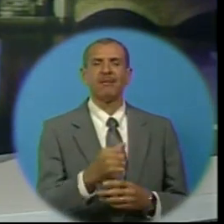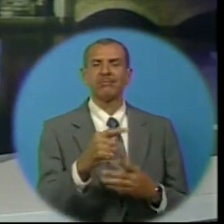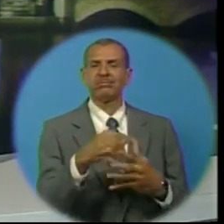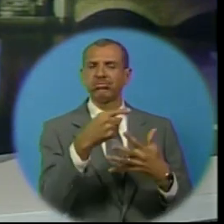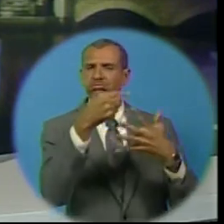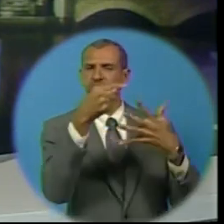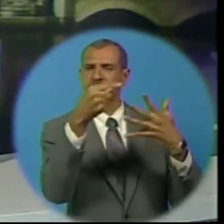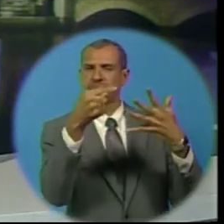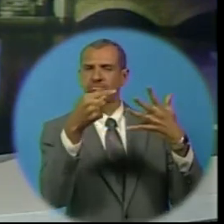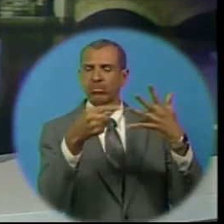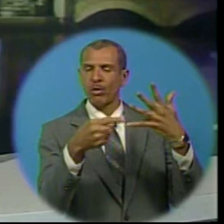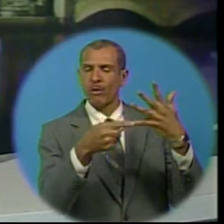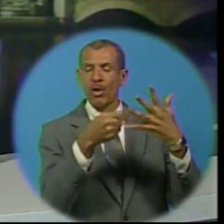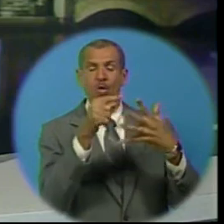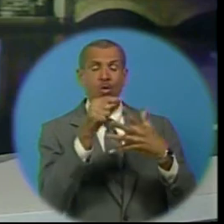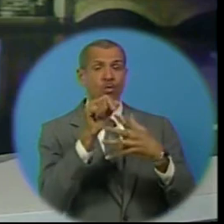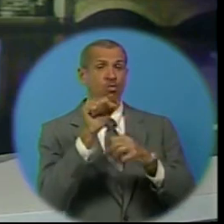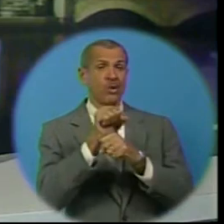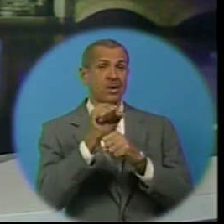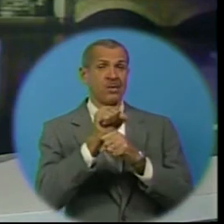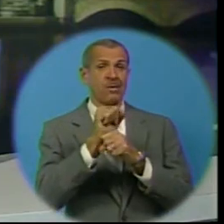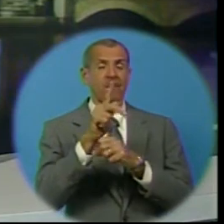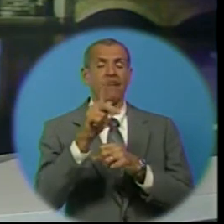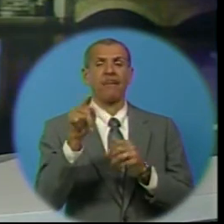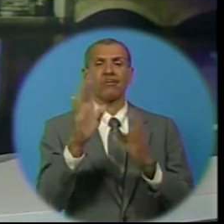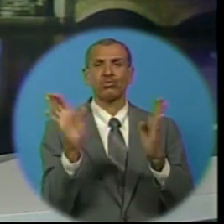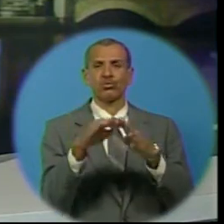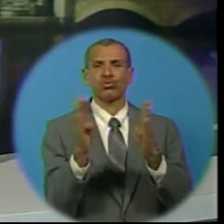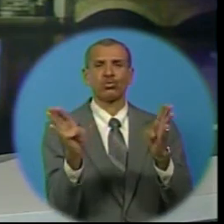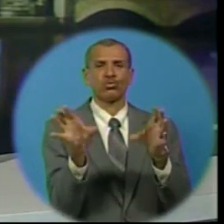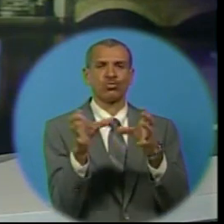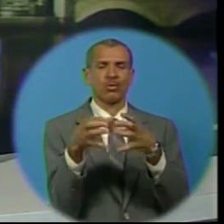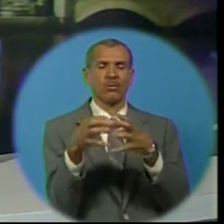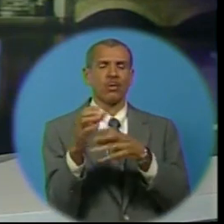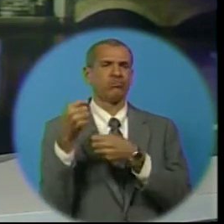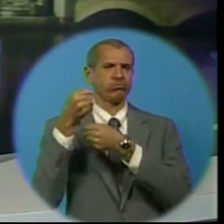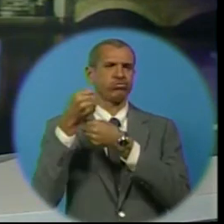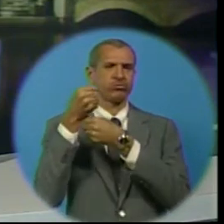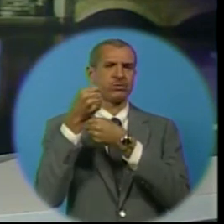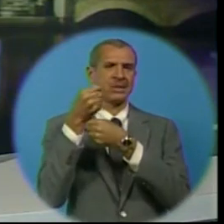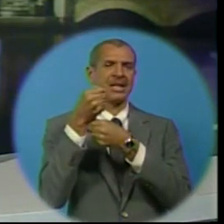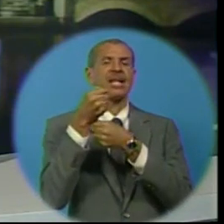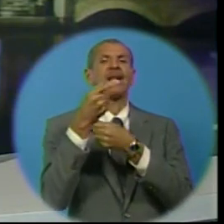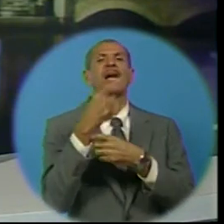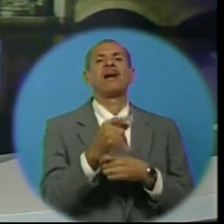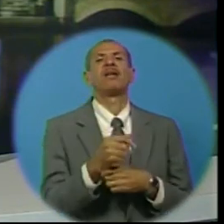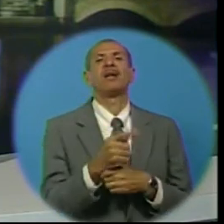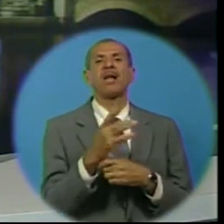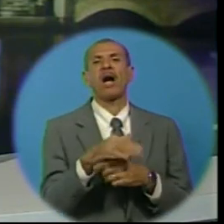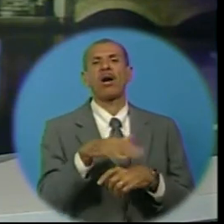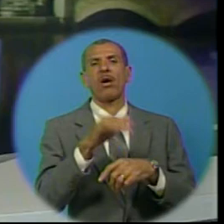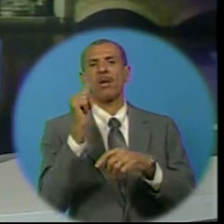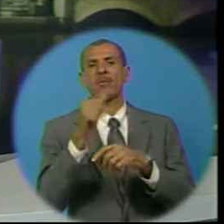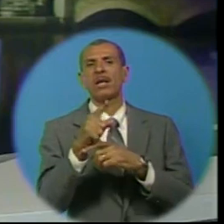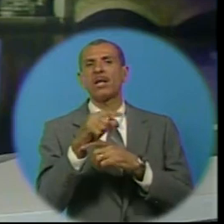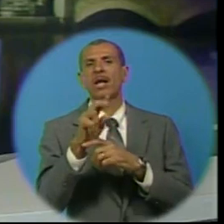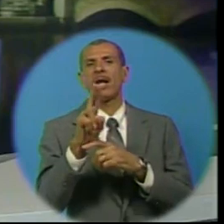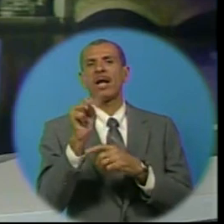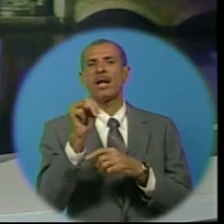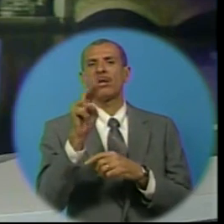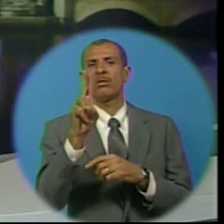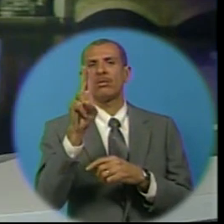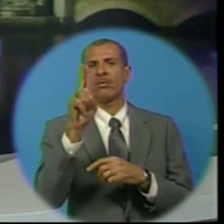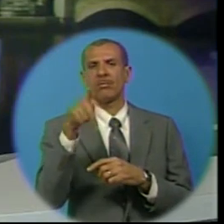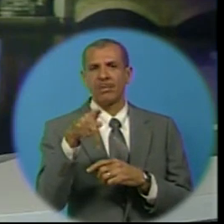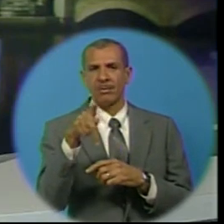public sector workers marched through the streets of the city as part of a national protest called by the National Union of Public